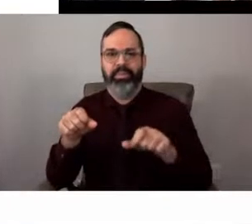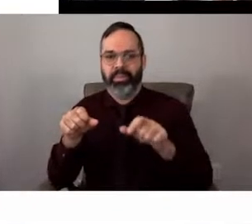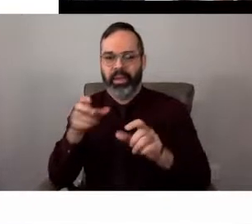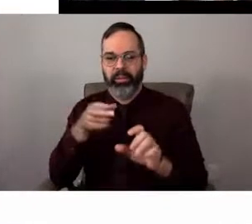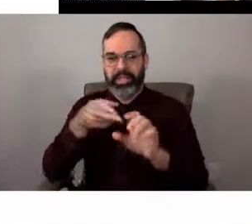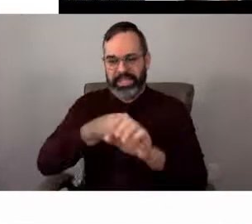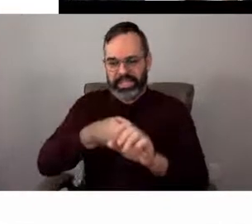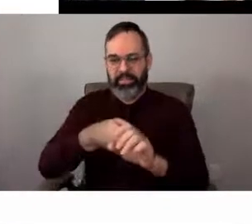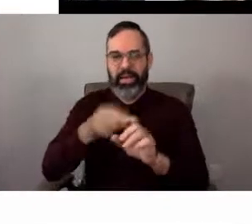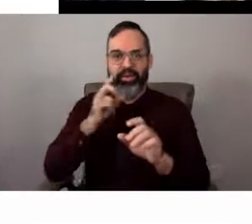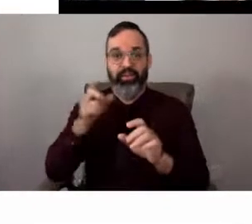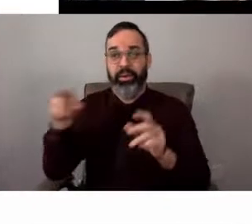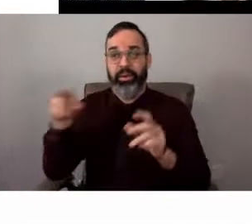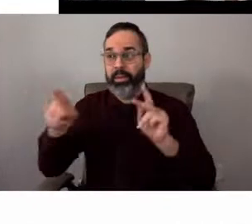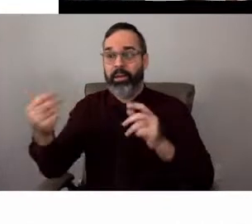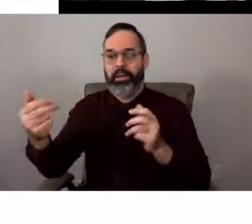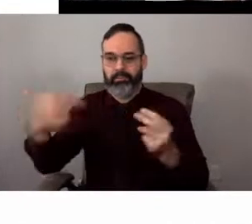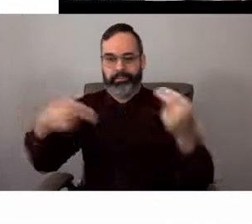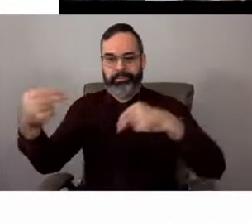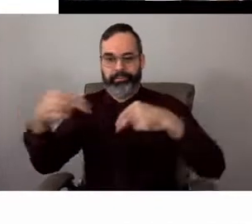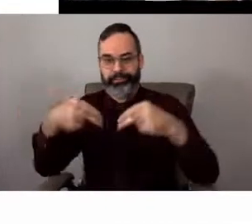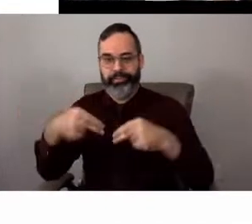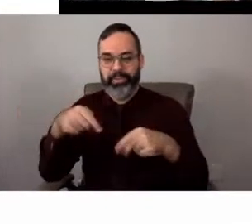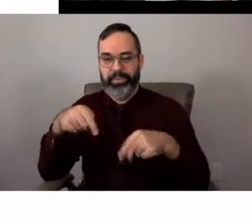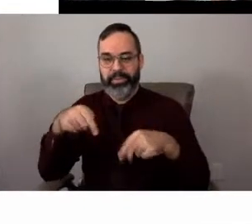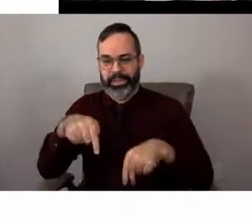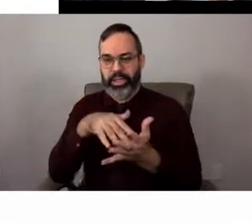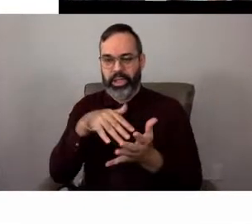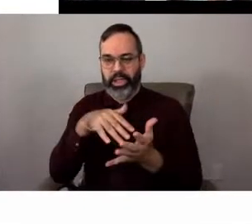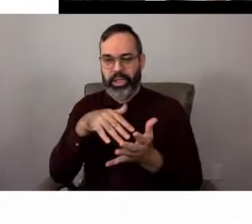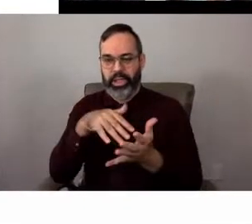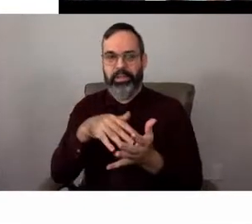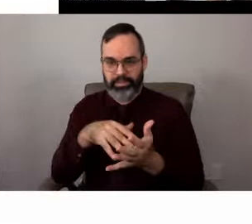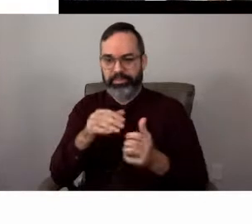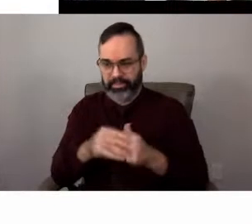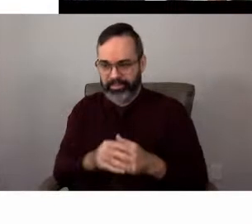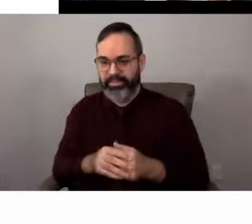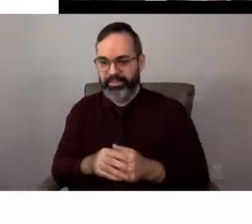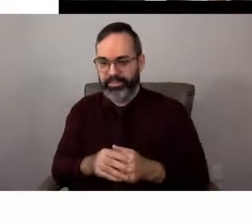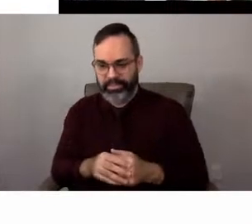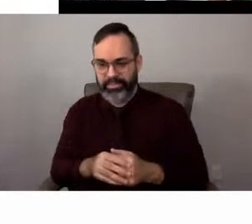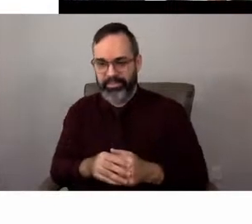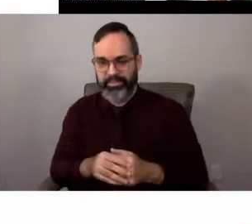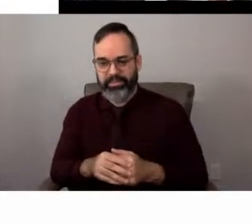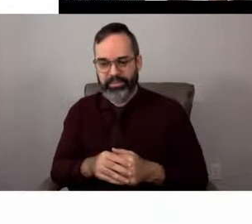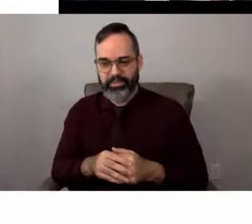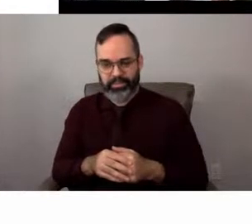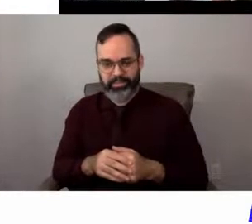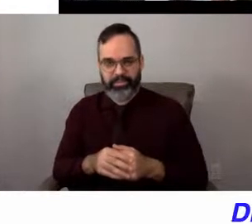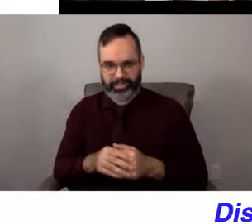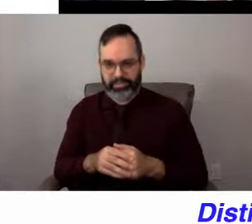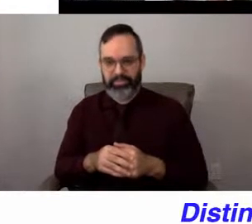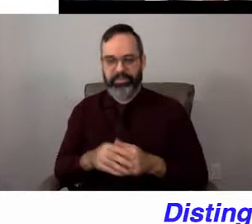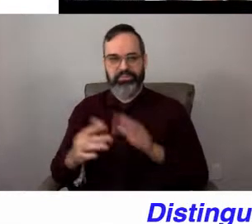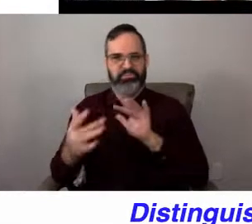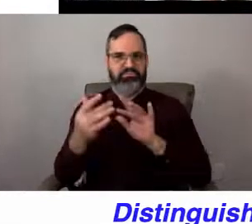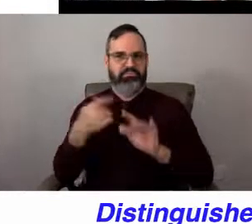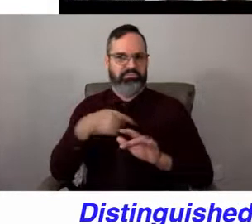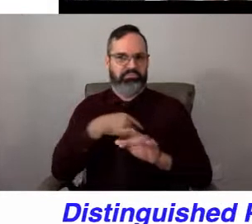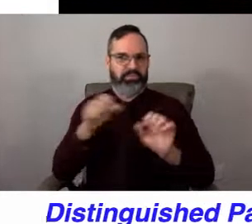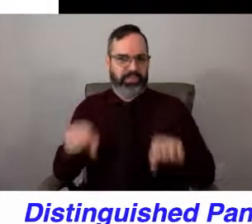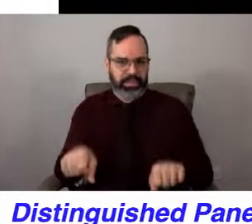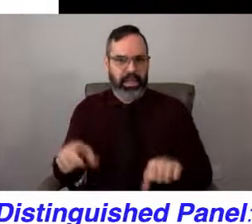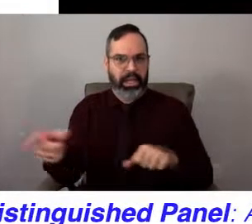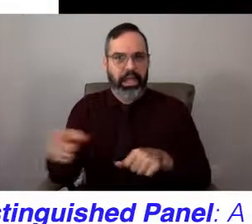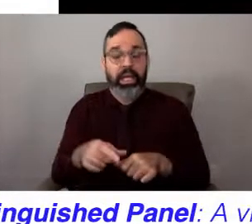this particular study. So I want to now go through this issue